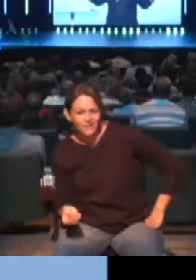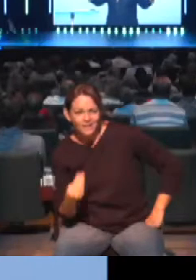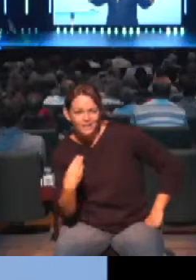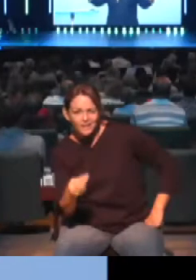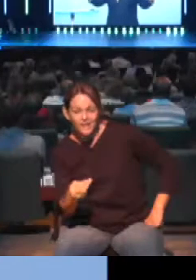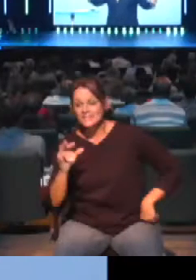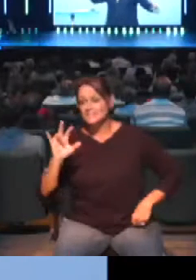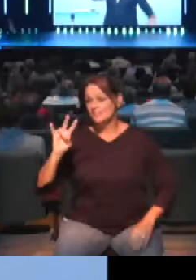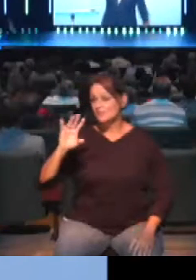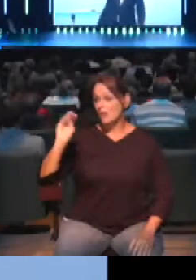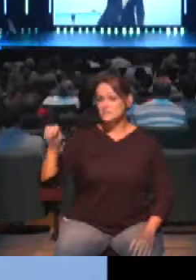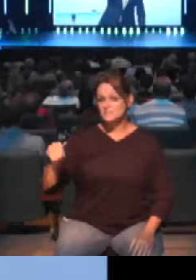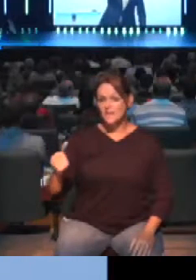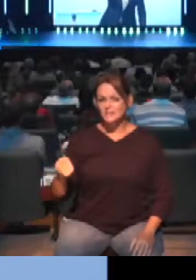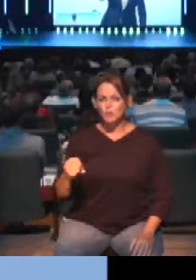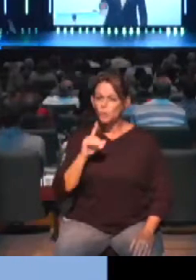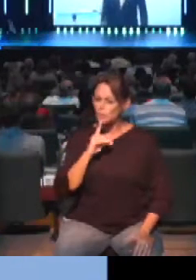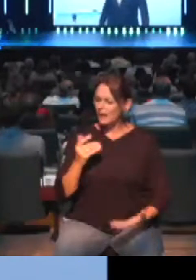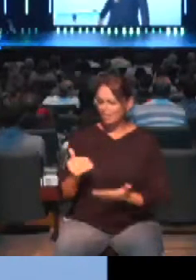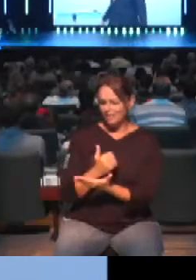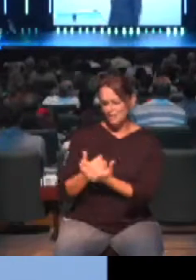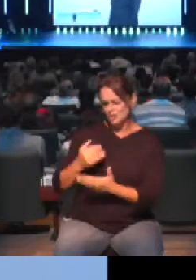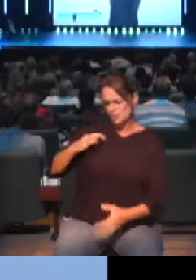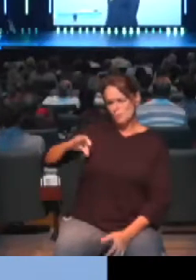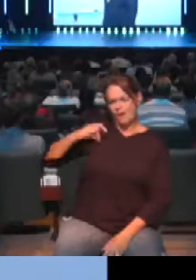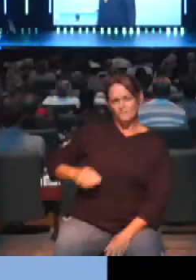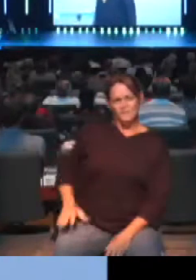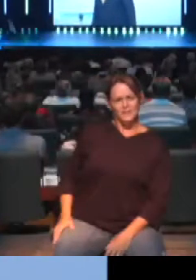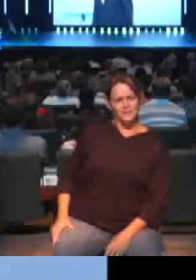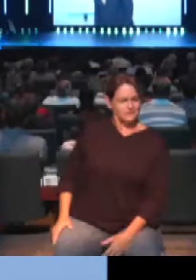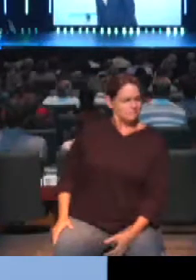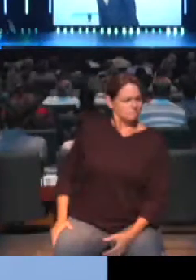it's 75% off, you're making money.